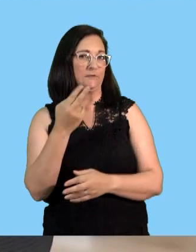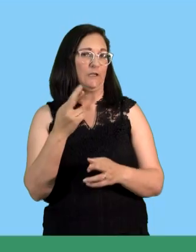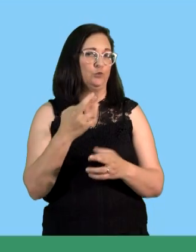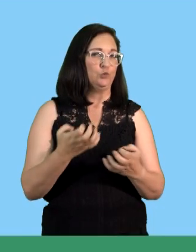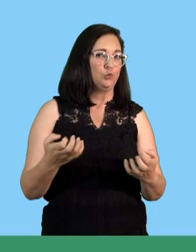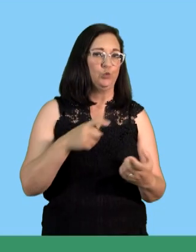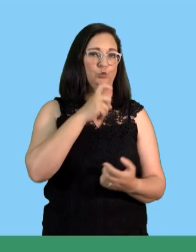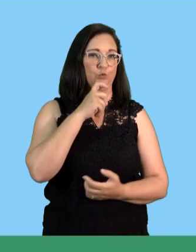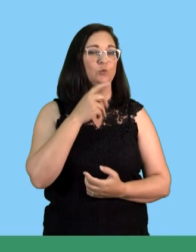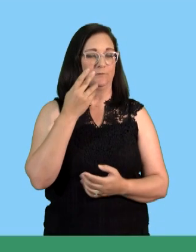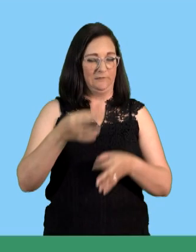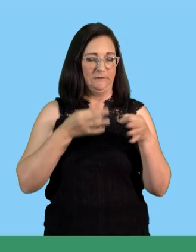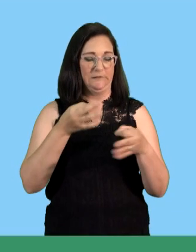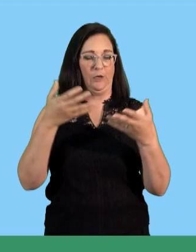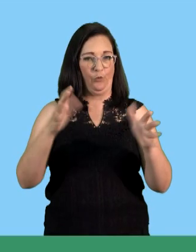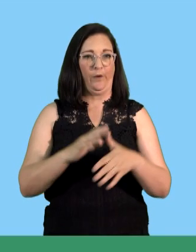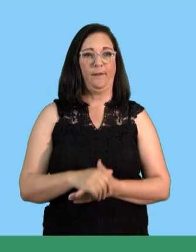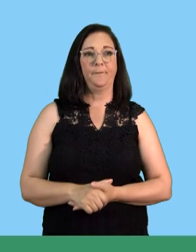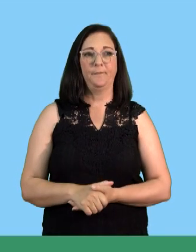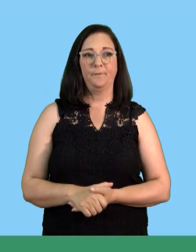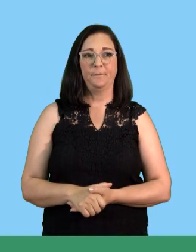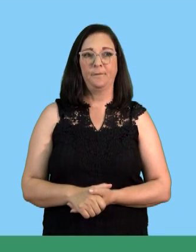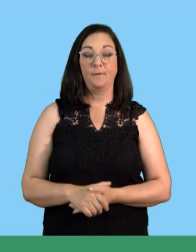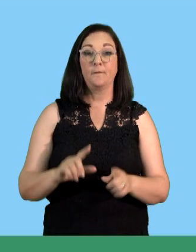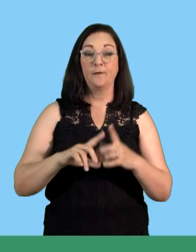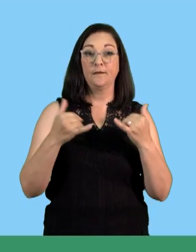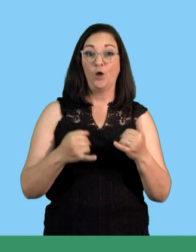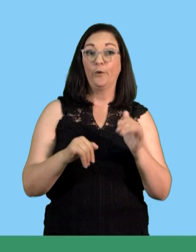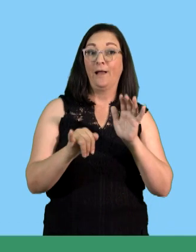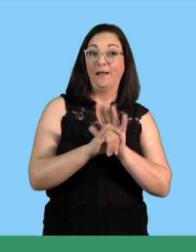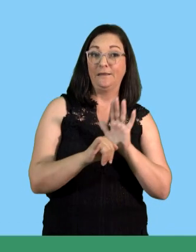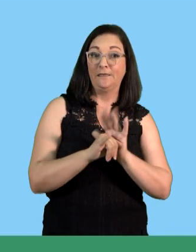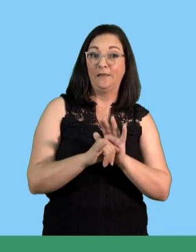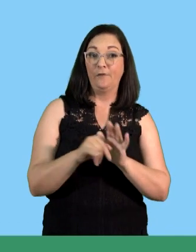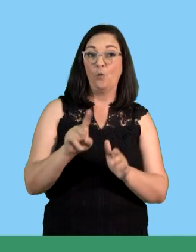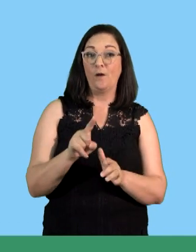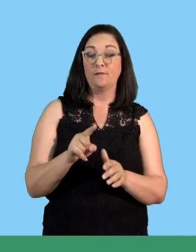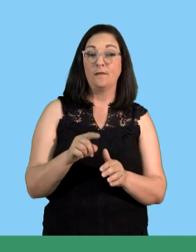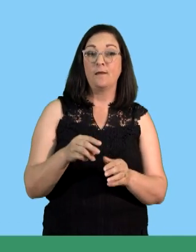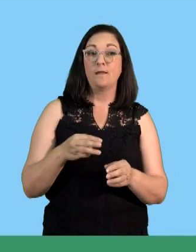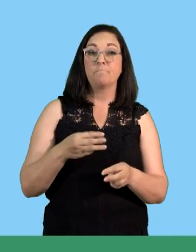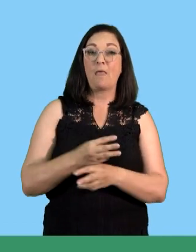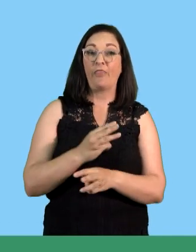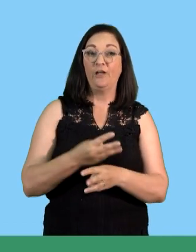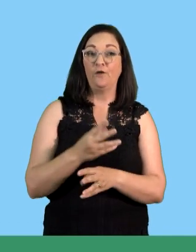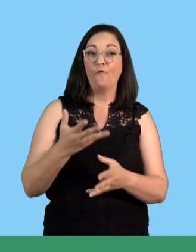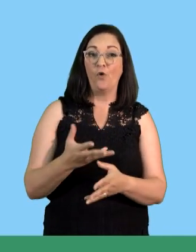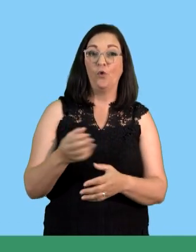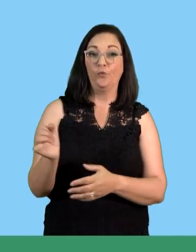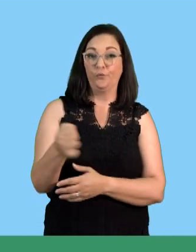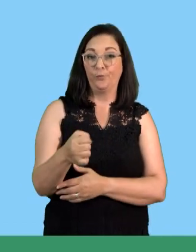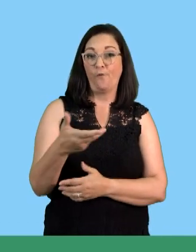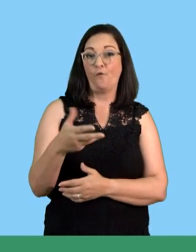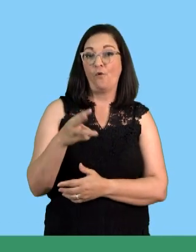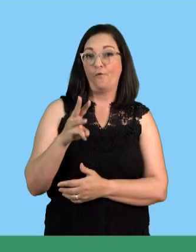used. All right, the questions reads as follows. Identify the method of recruitment that is used